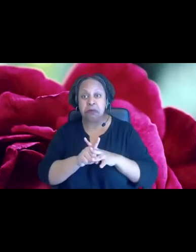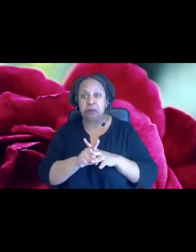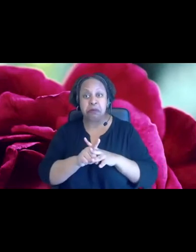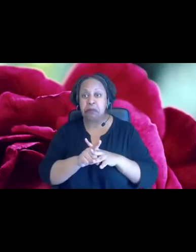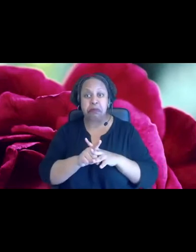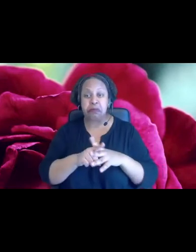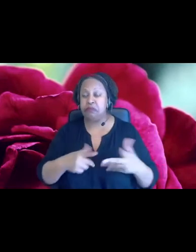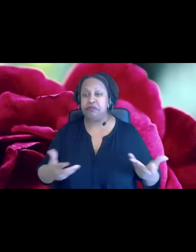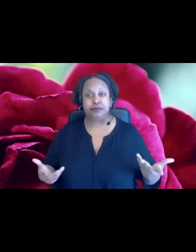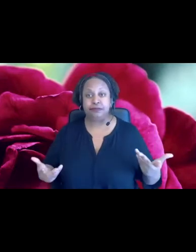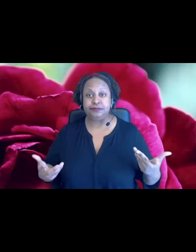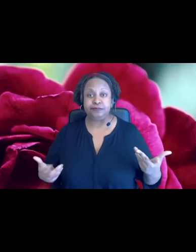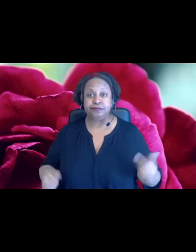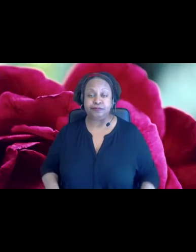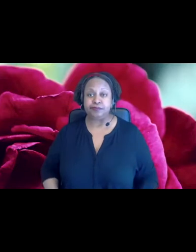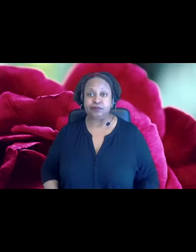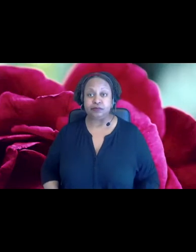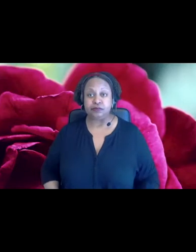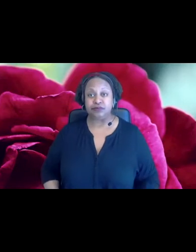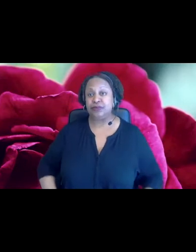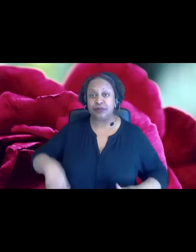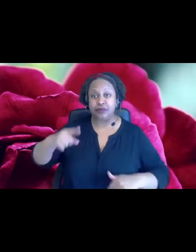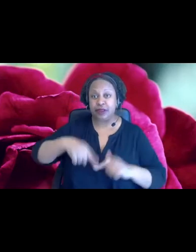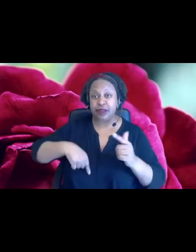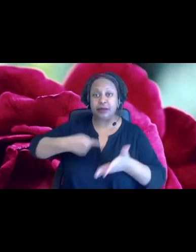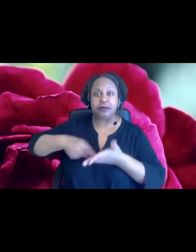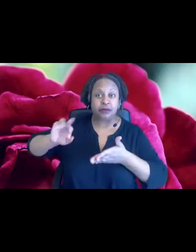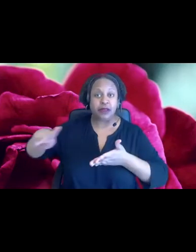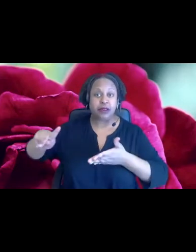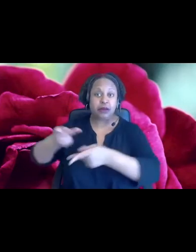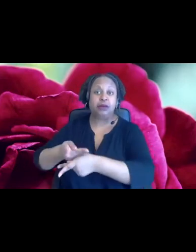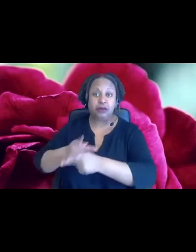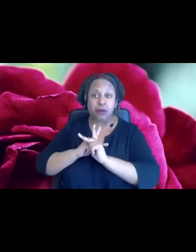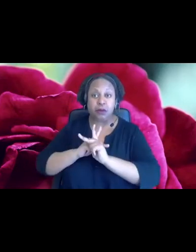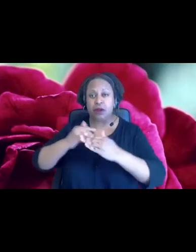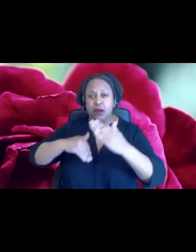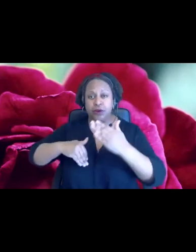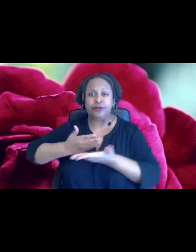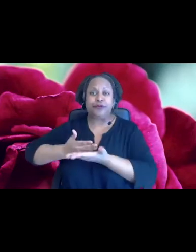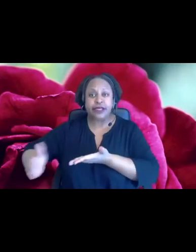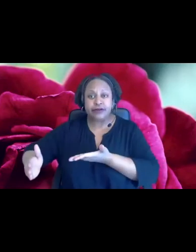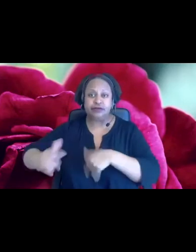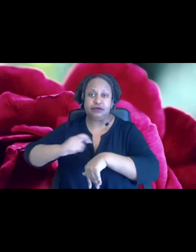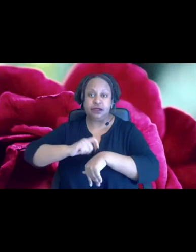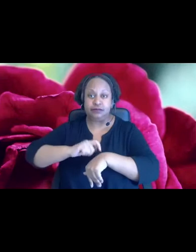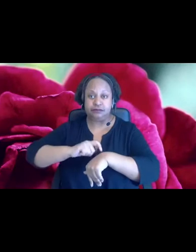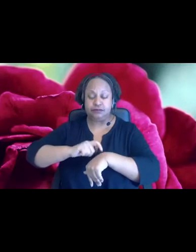you end up not being able to repay the loan within the forgiveness